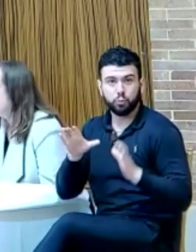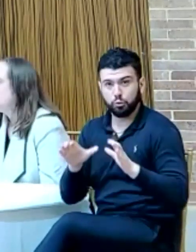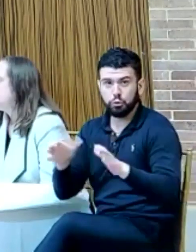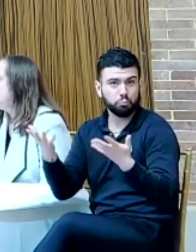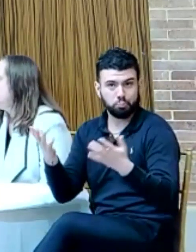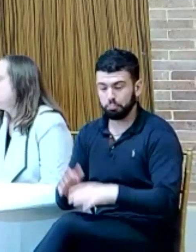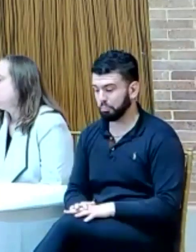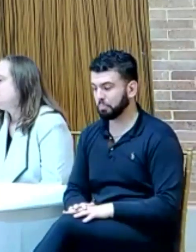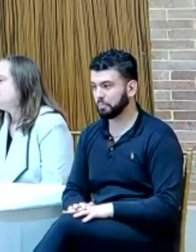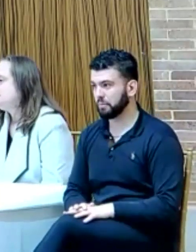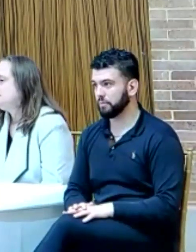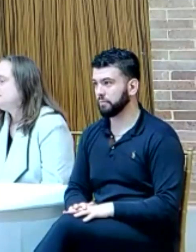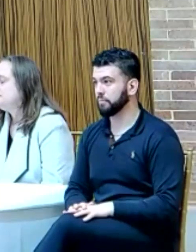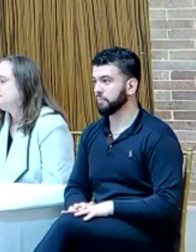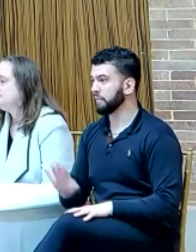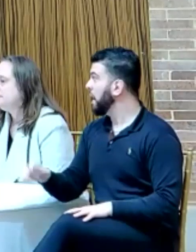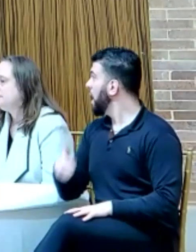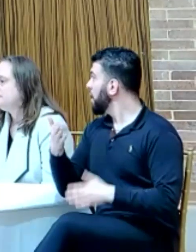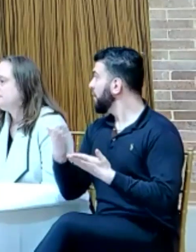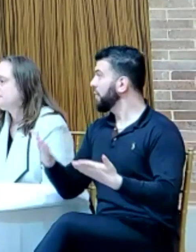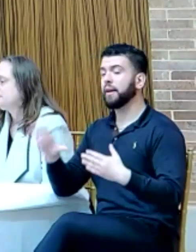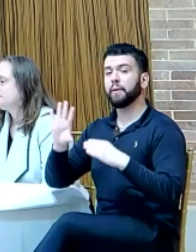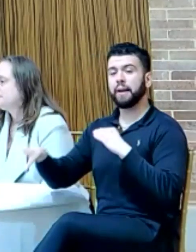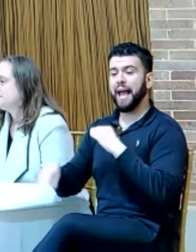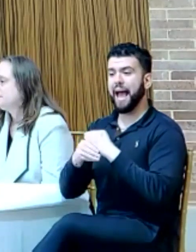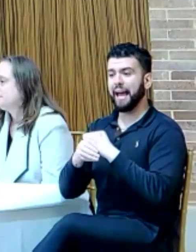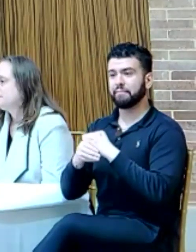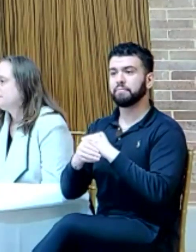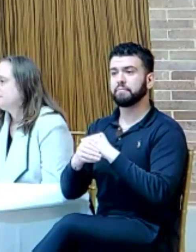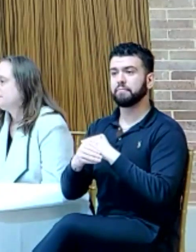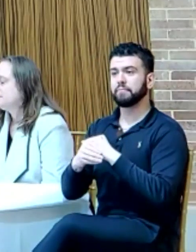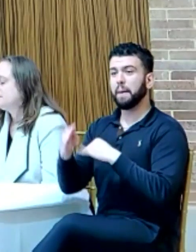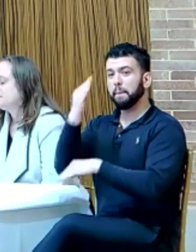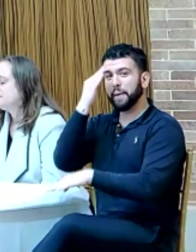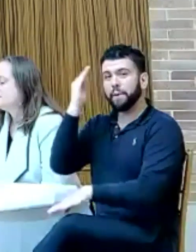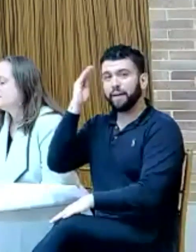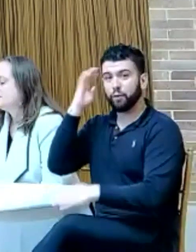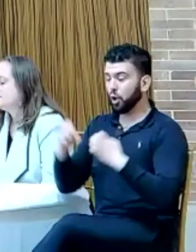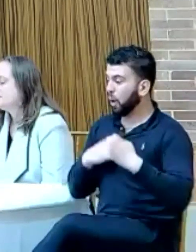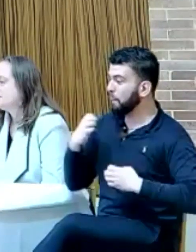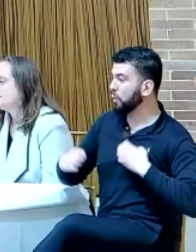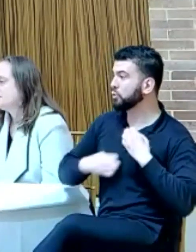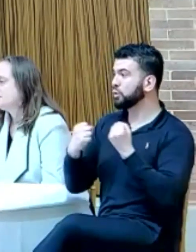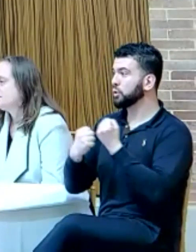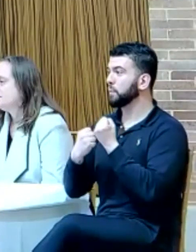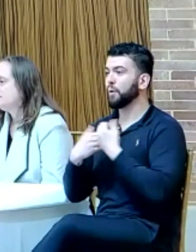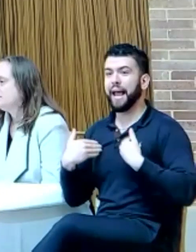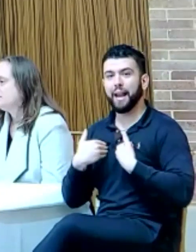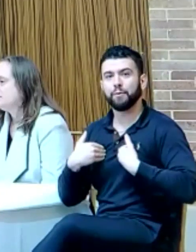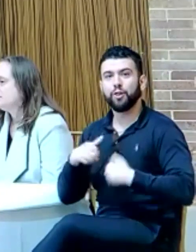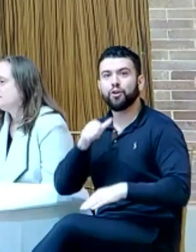do one other thing I wanted to add is that uh to be keep be mindful that emotional support animals service animals assistant animals are not